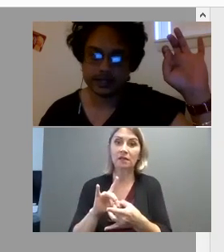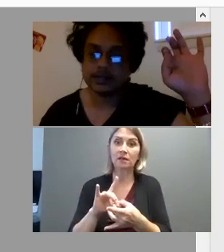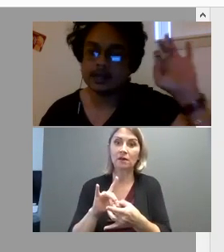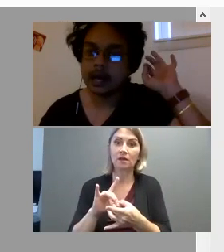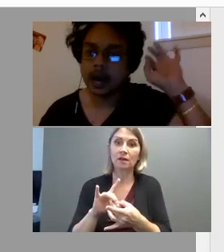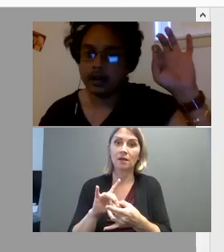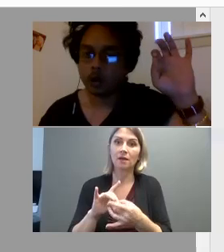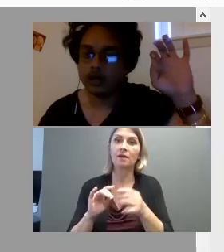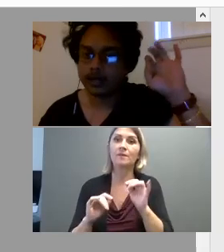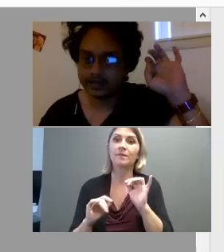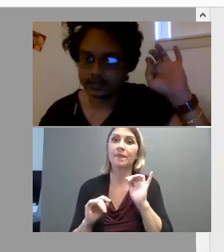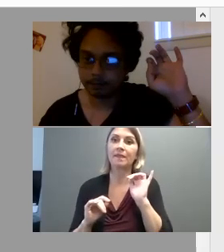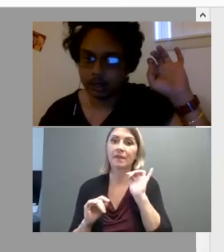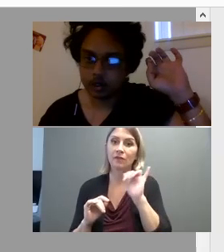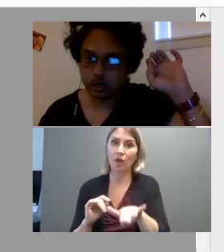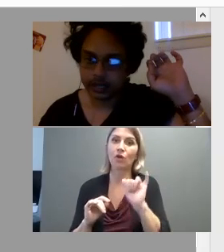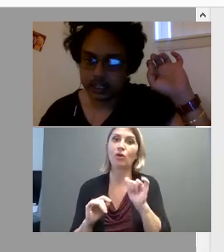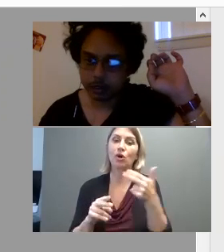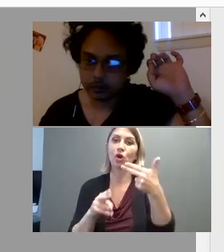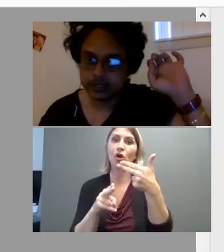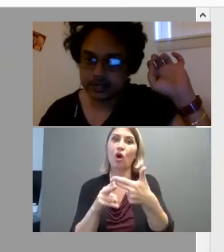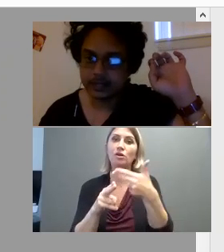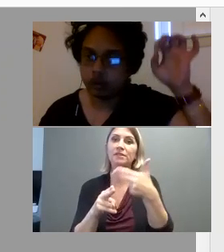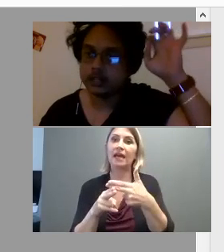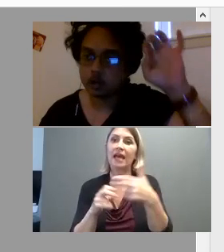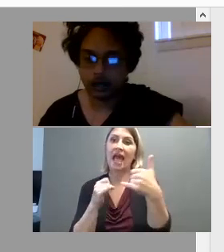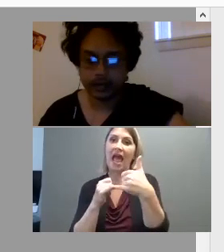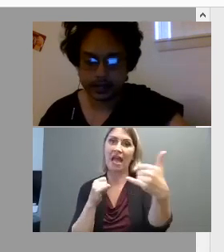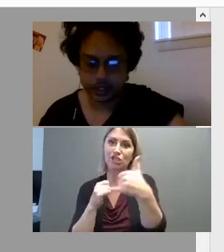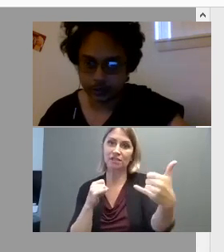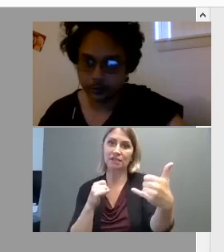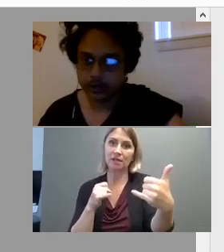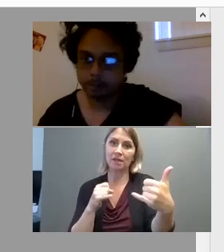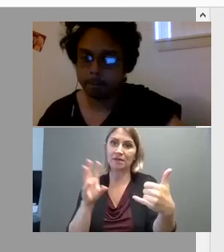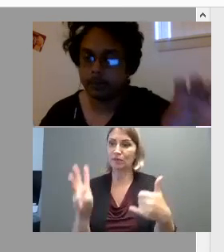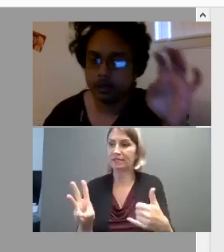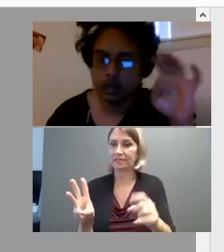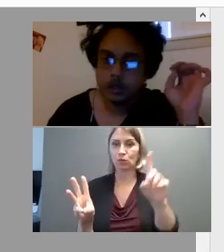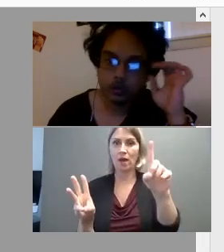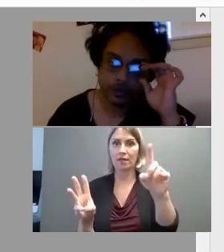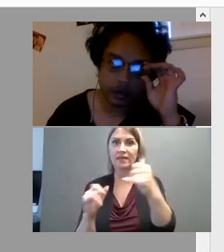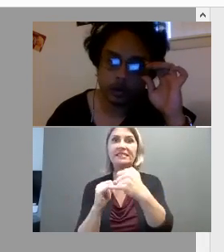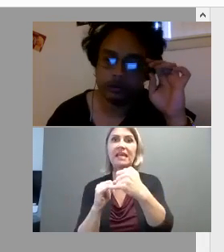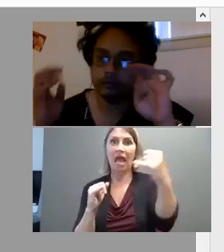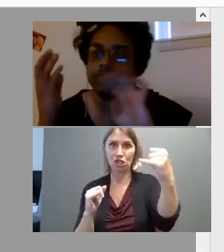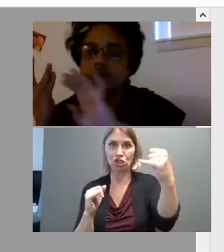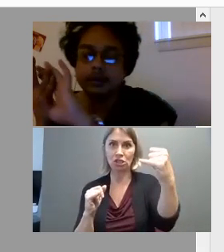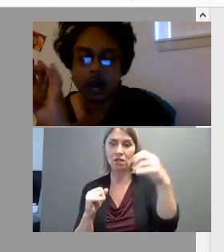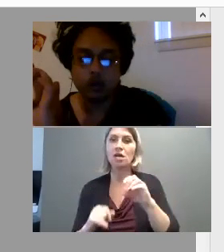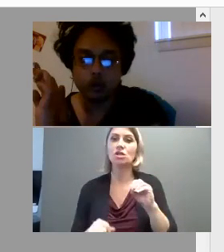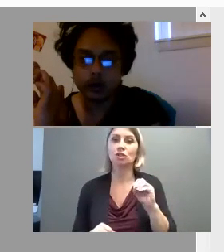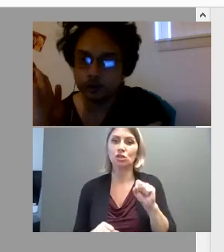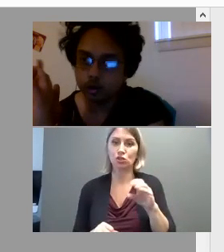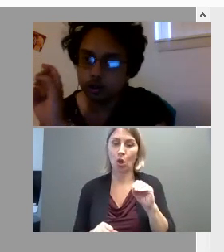two vertices are called edges. So the edge between 6 and 1 is called an edge, right? So